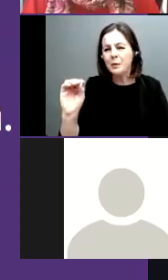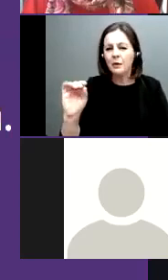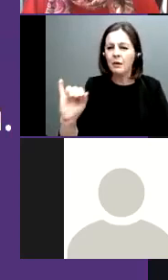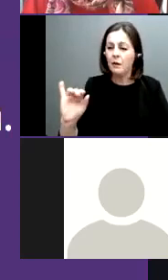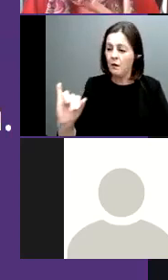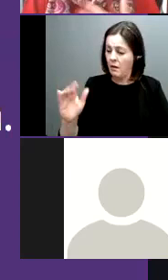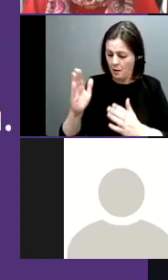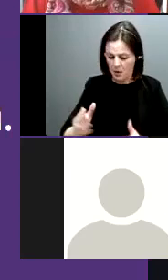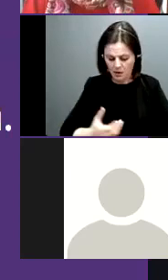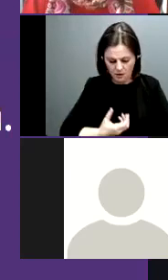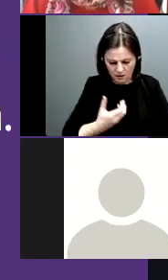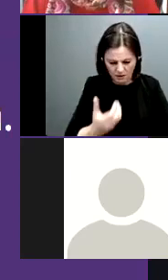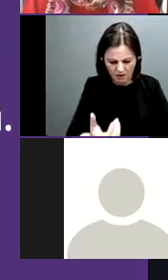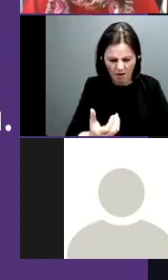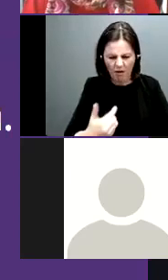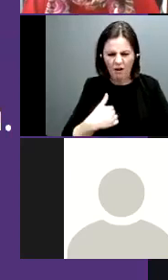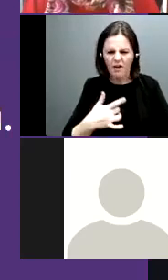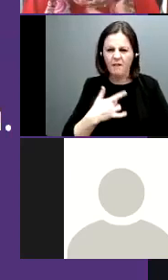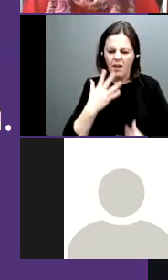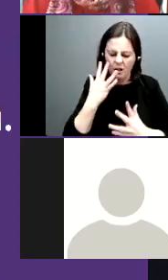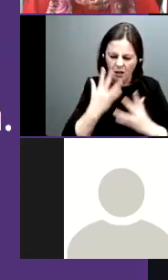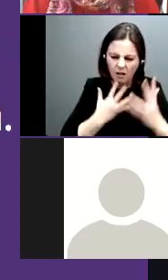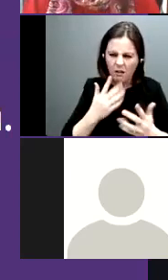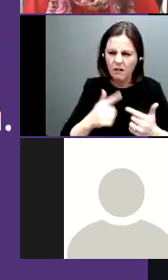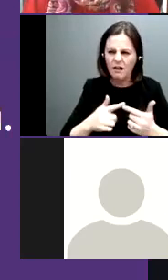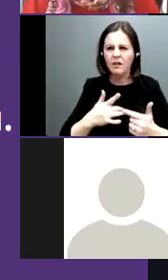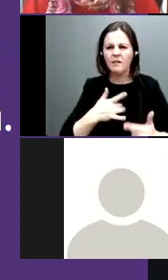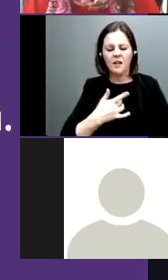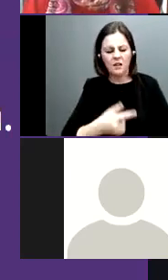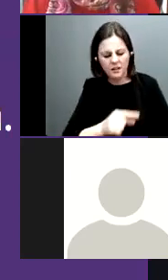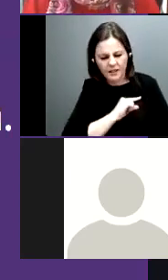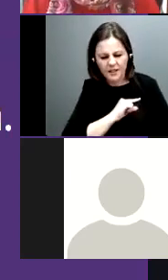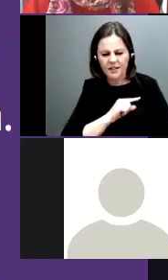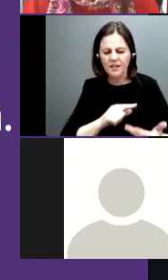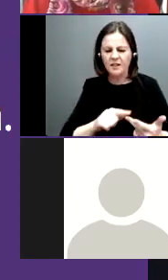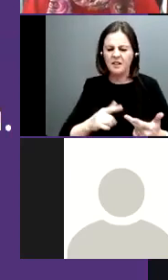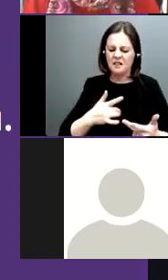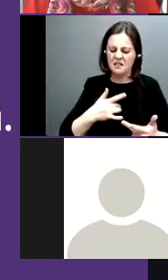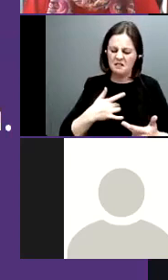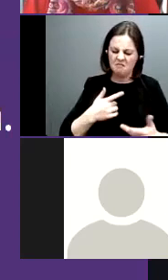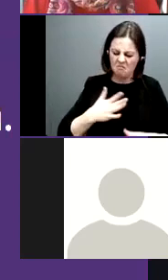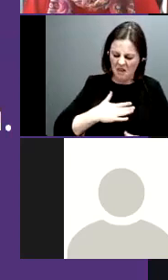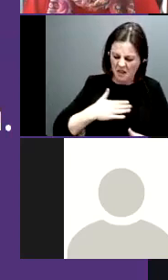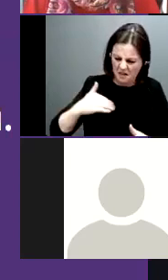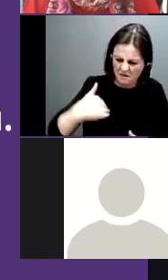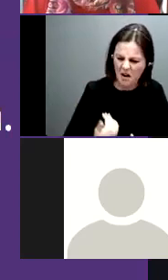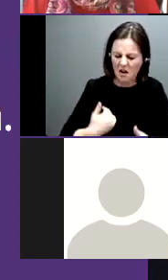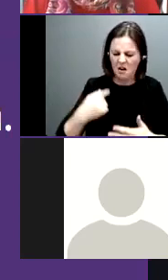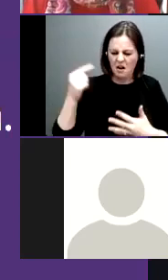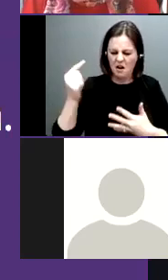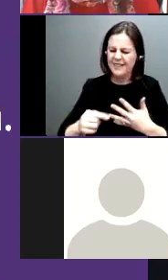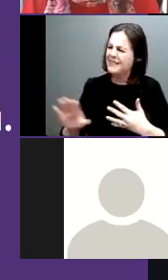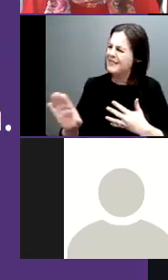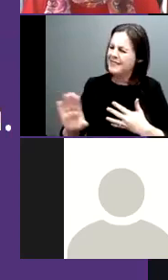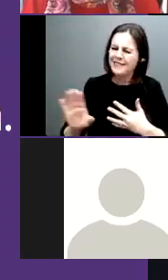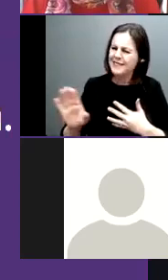and shame and self-blame, it can really make a difference for the rest of somebody's life. And